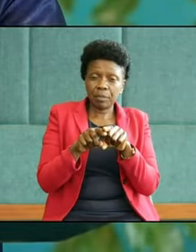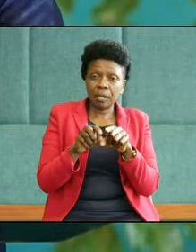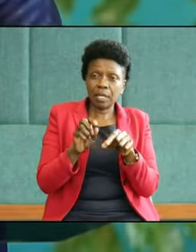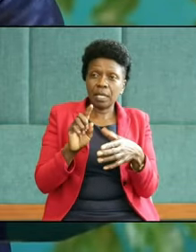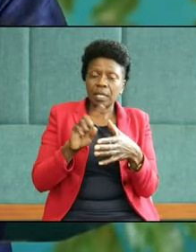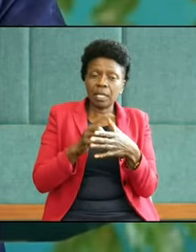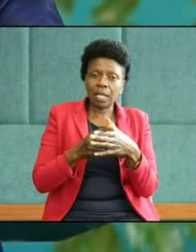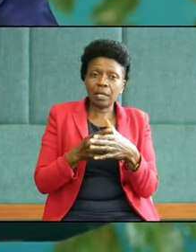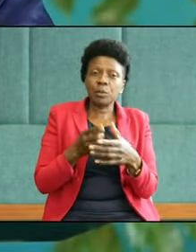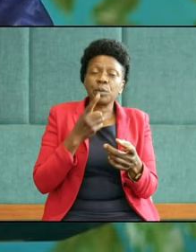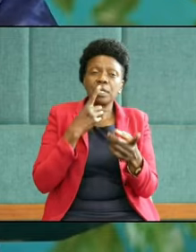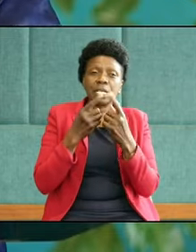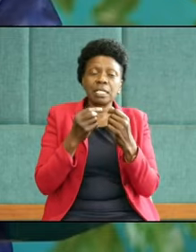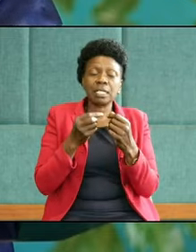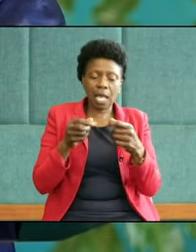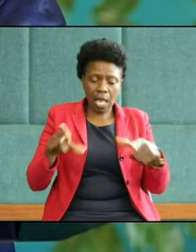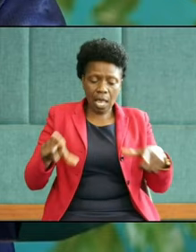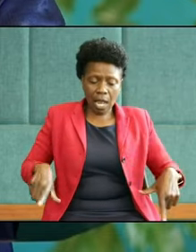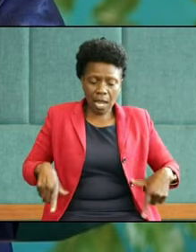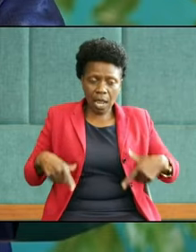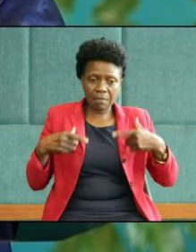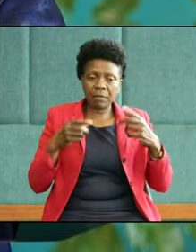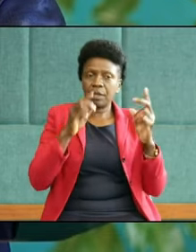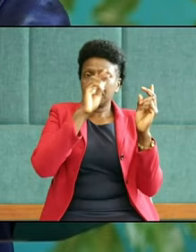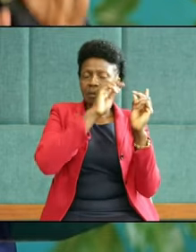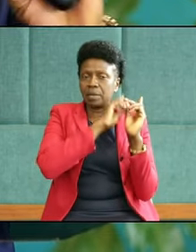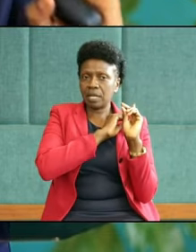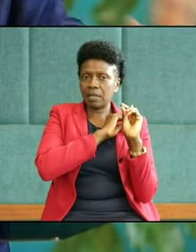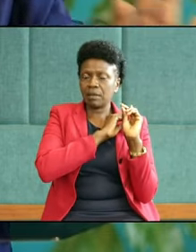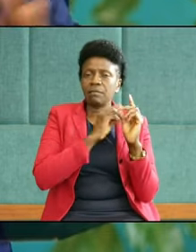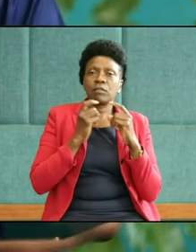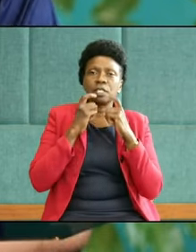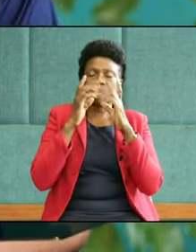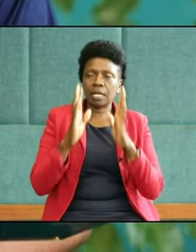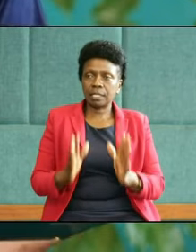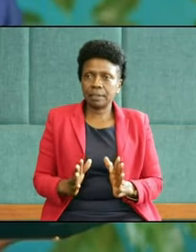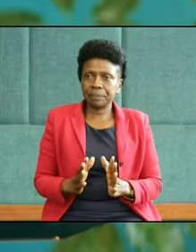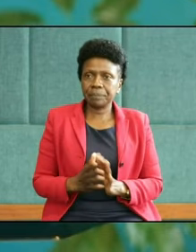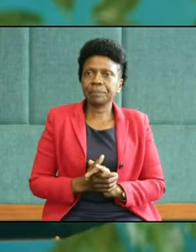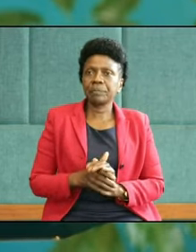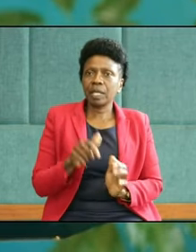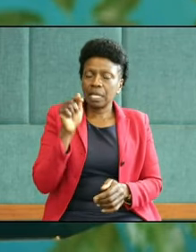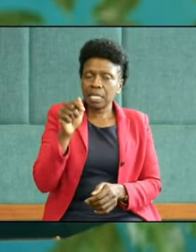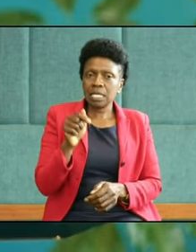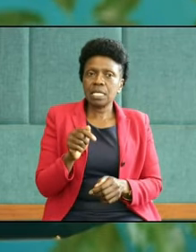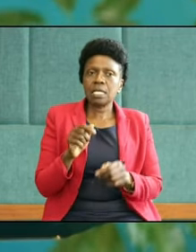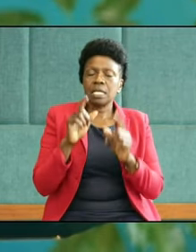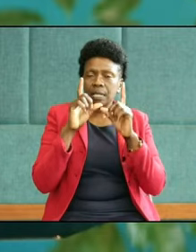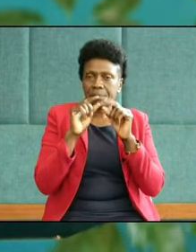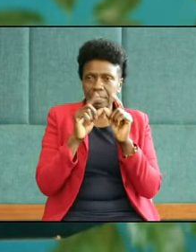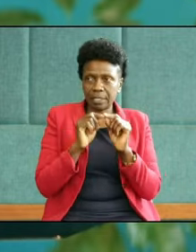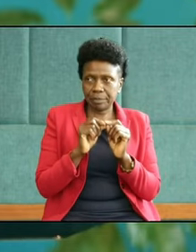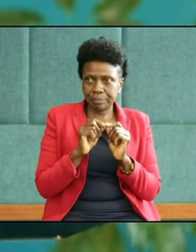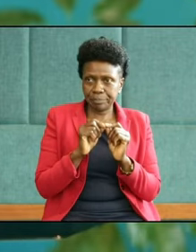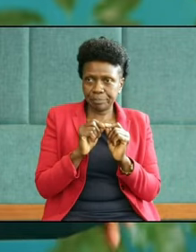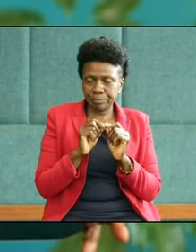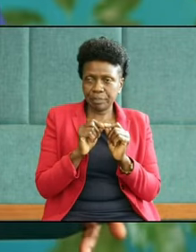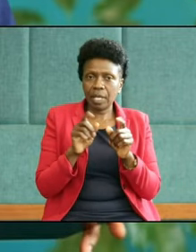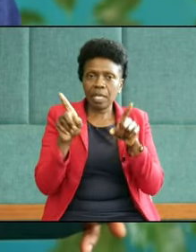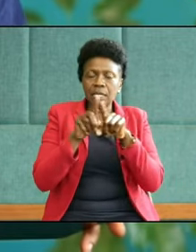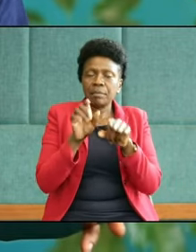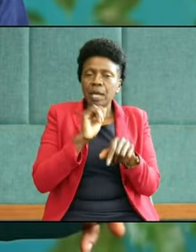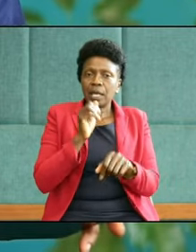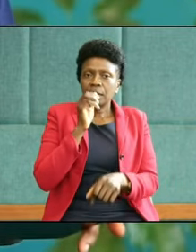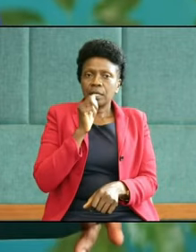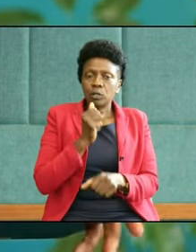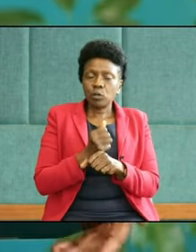a lifeline to the lost. So this is basically the message. But as I always do,